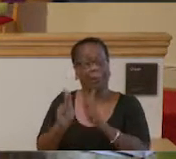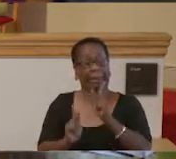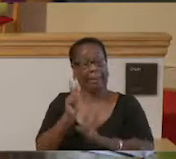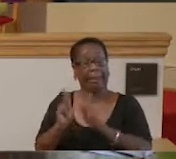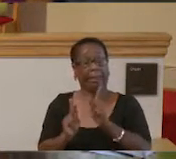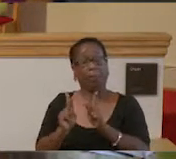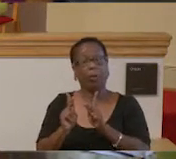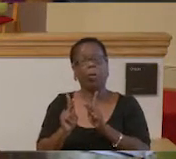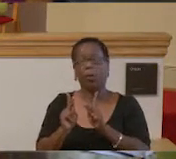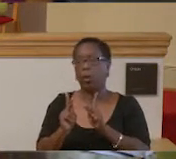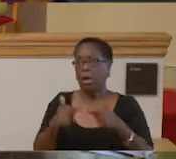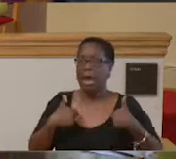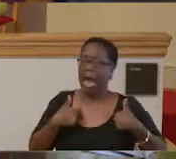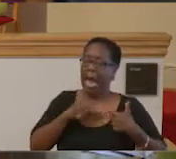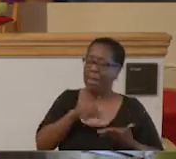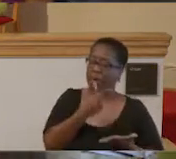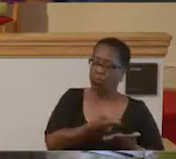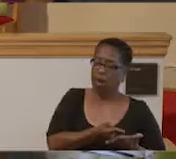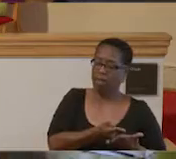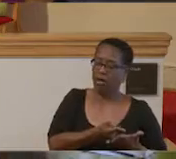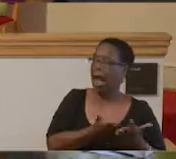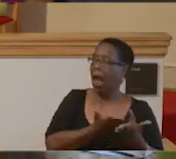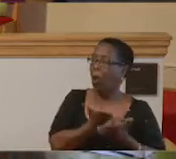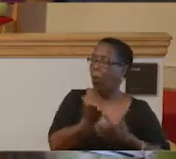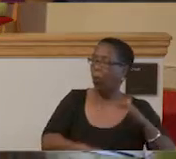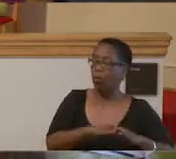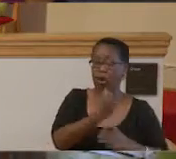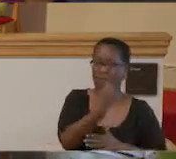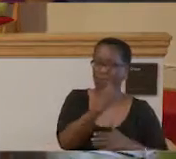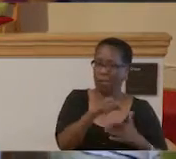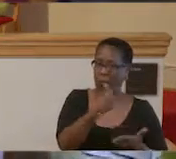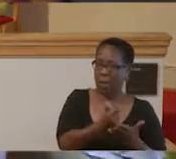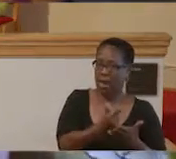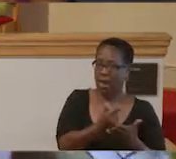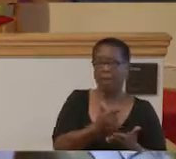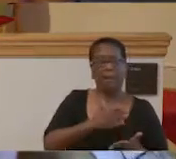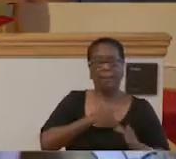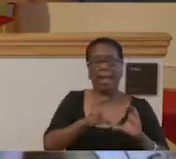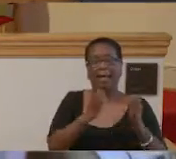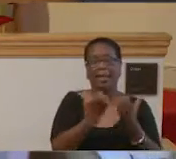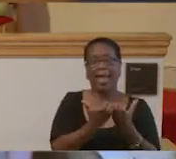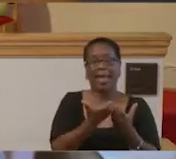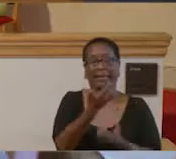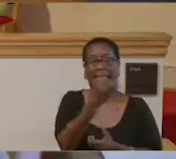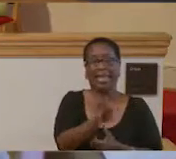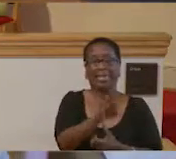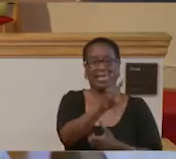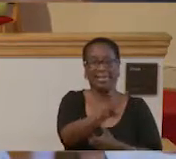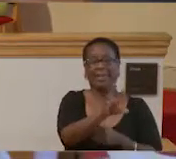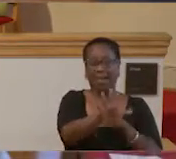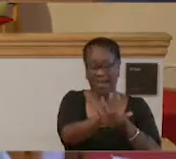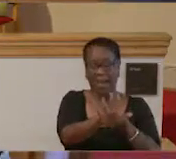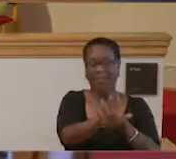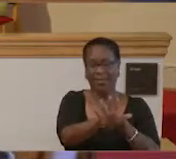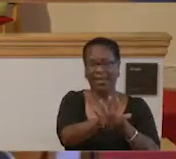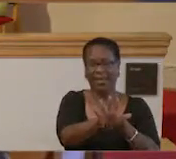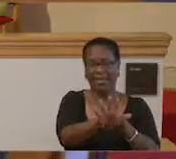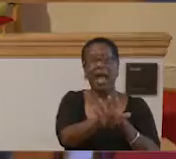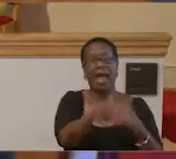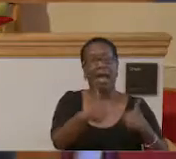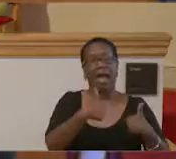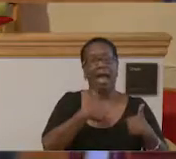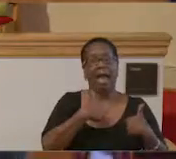who went through, because I didn't graduate, I went through the 11th grade. And in my class of 1965, I